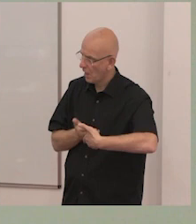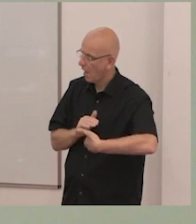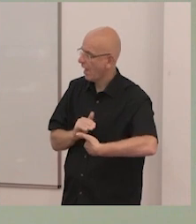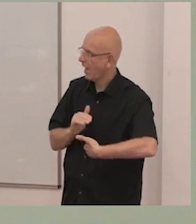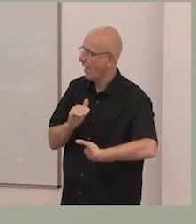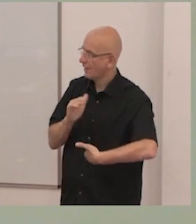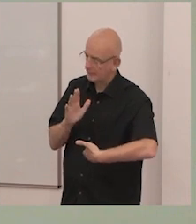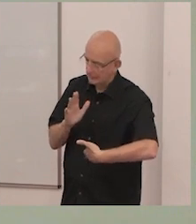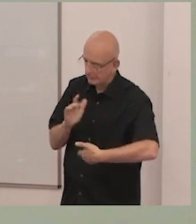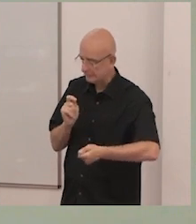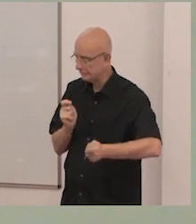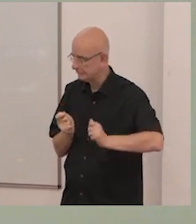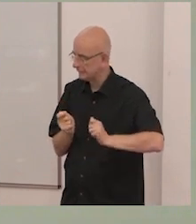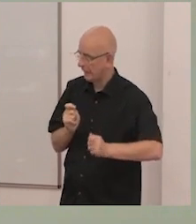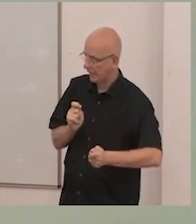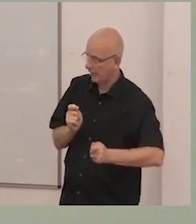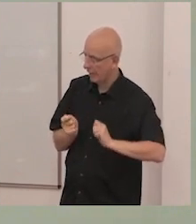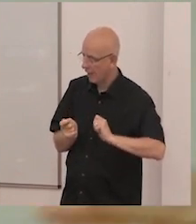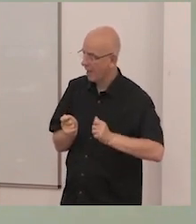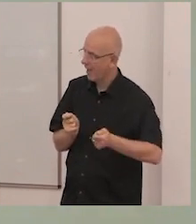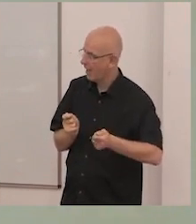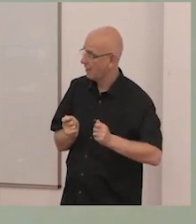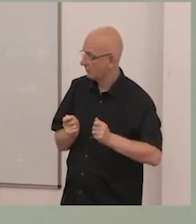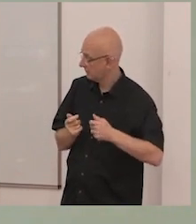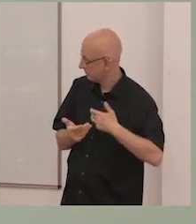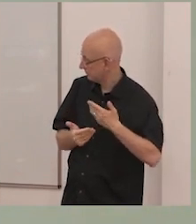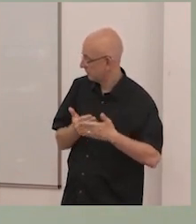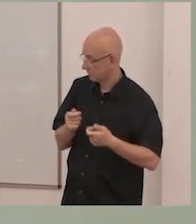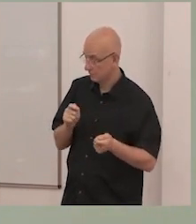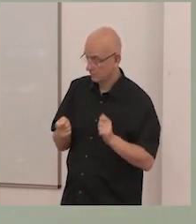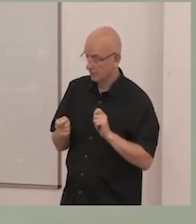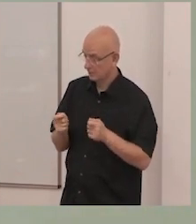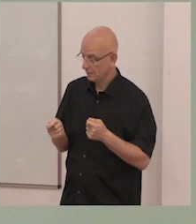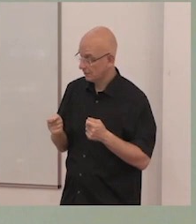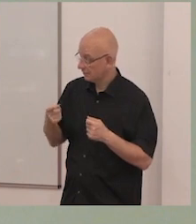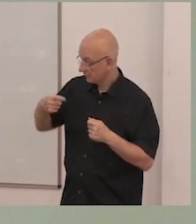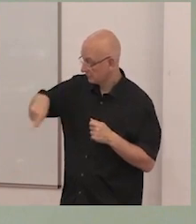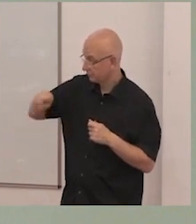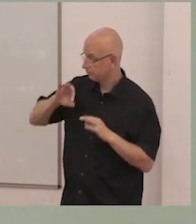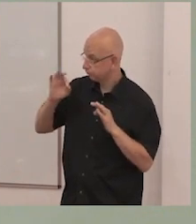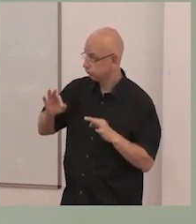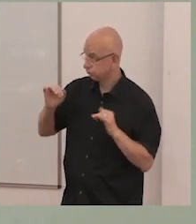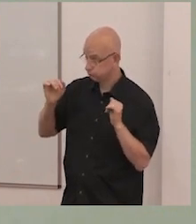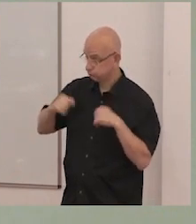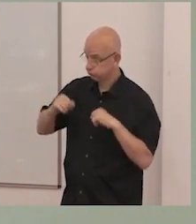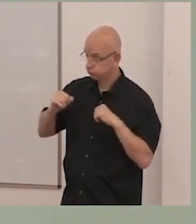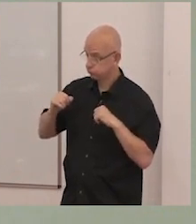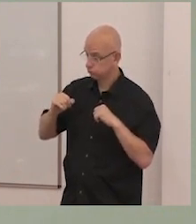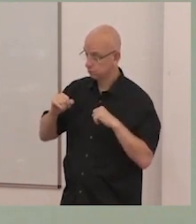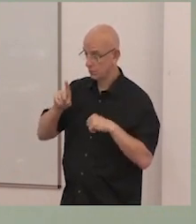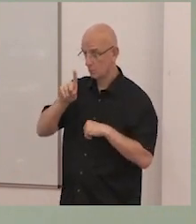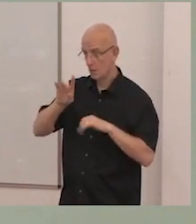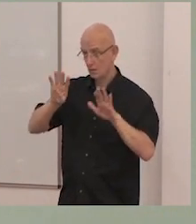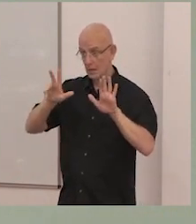managed to agree in the 80s by suggestion from communist Poland and then Western